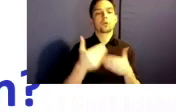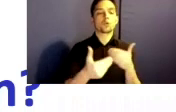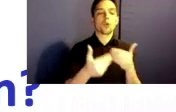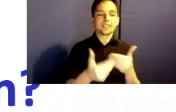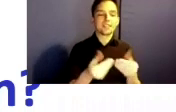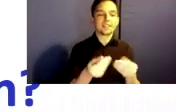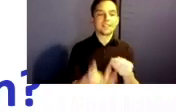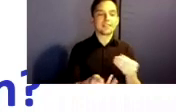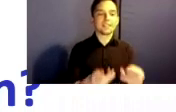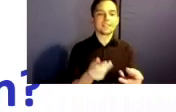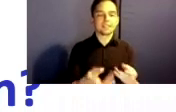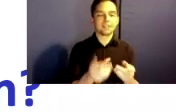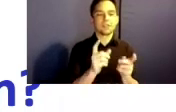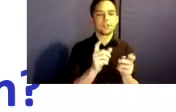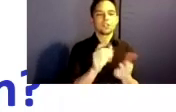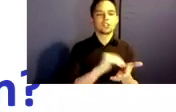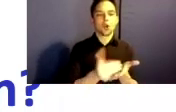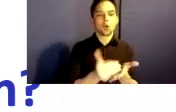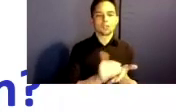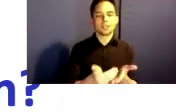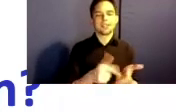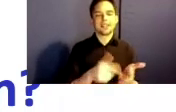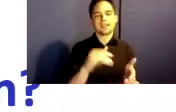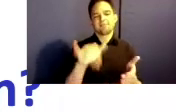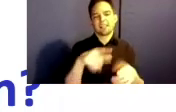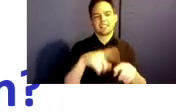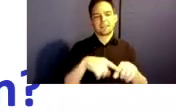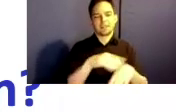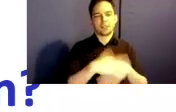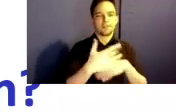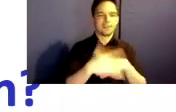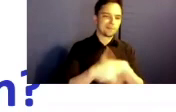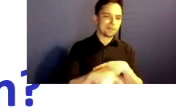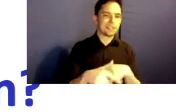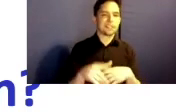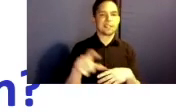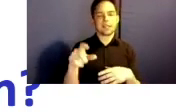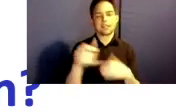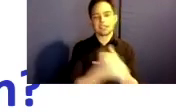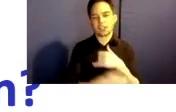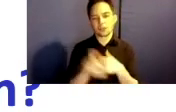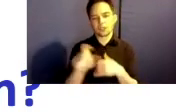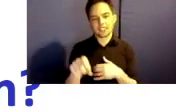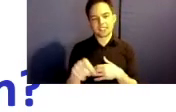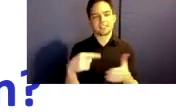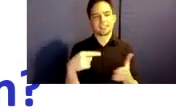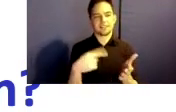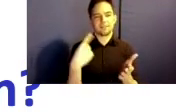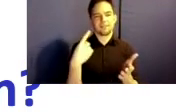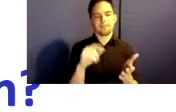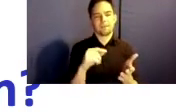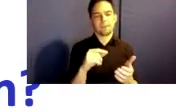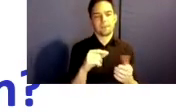And this is, of course, will depend on country readiness and availability of doses. For this reason, you will hear that a group